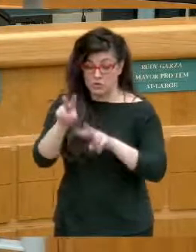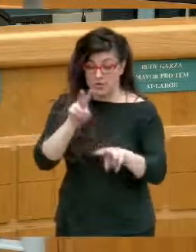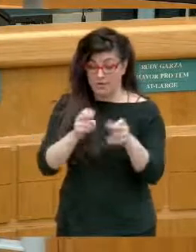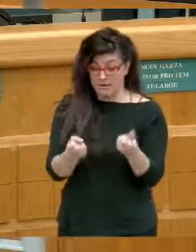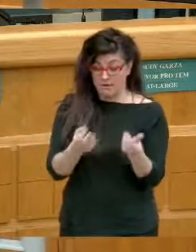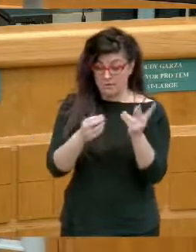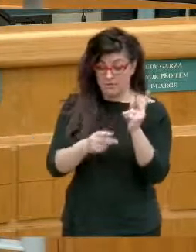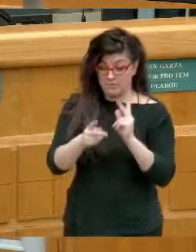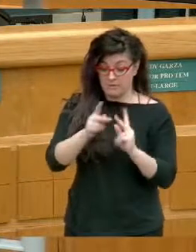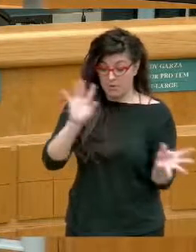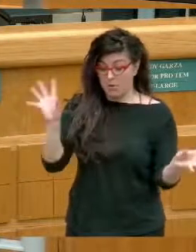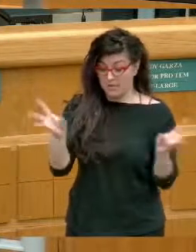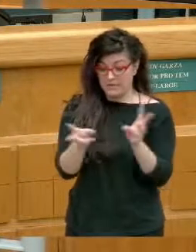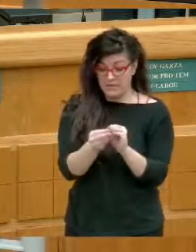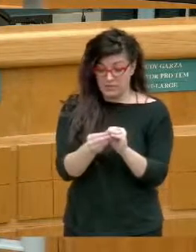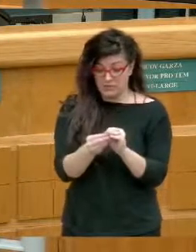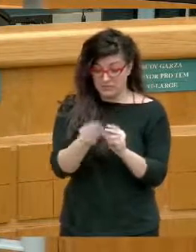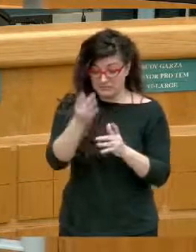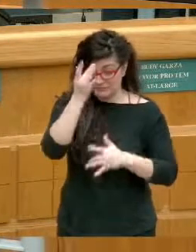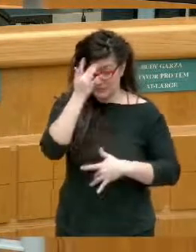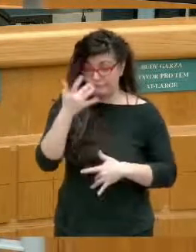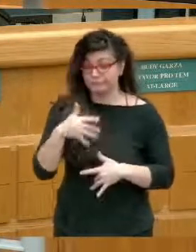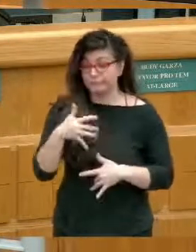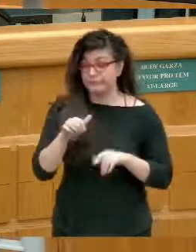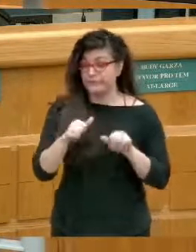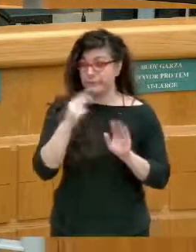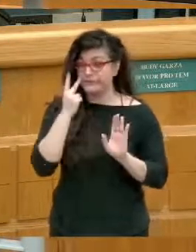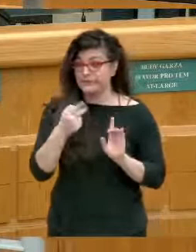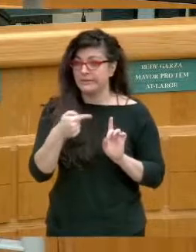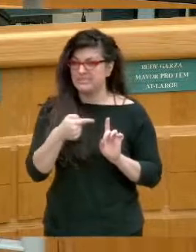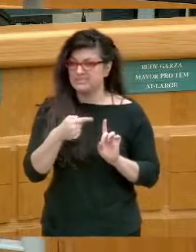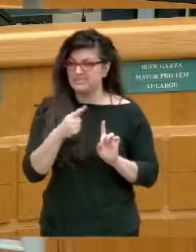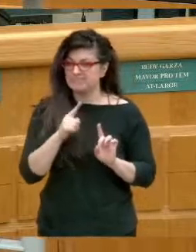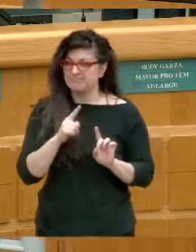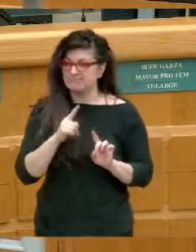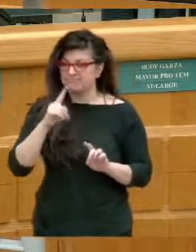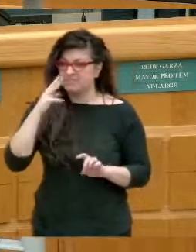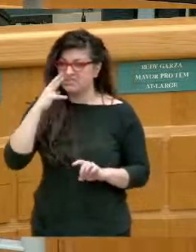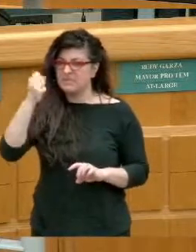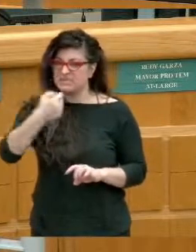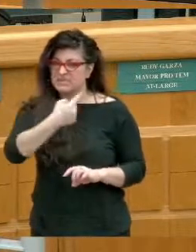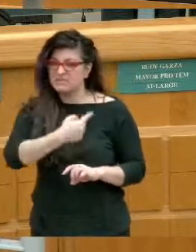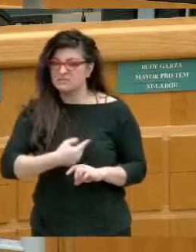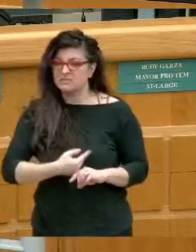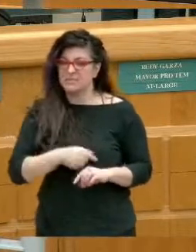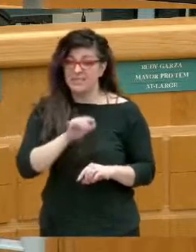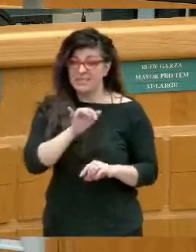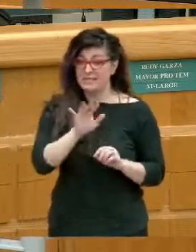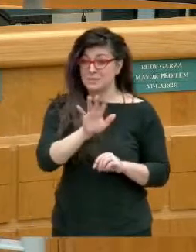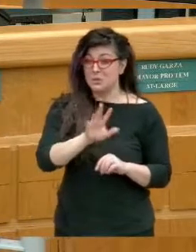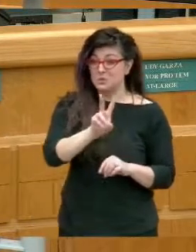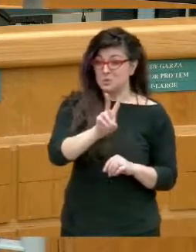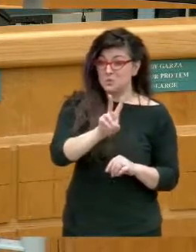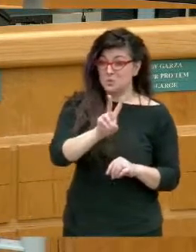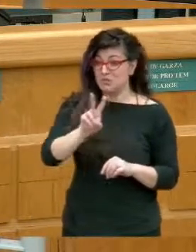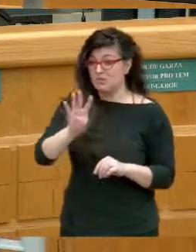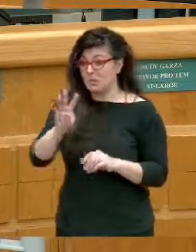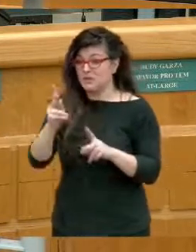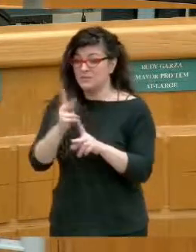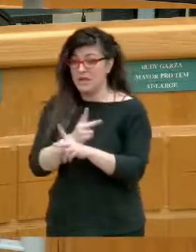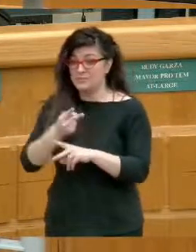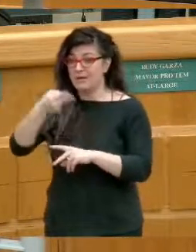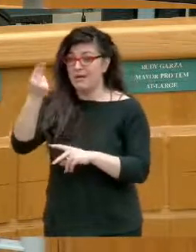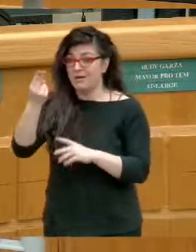cases, it makes a lot of sense. This is about 4 to 10 times higher than the cumulative number of cases when we look at